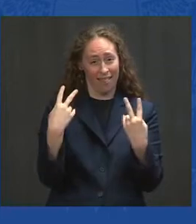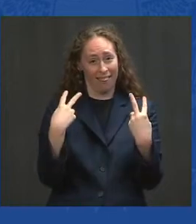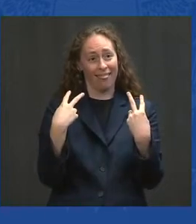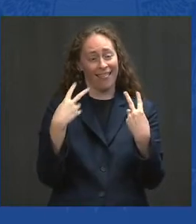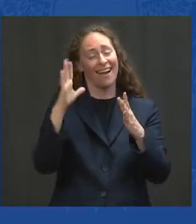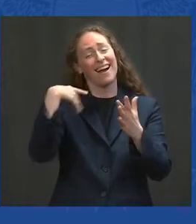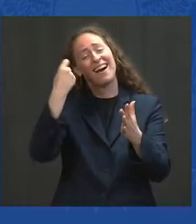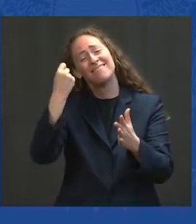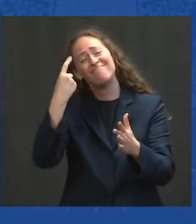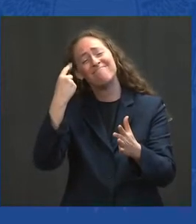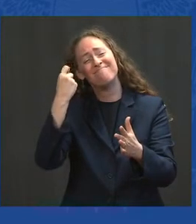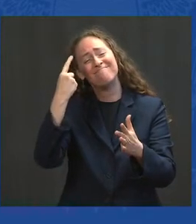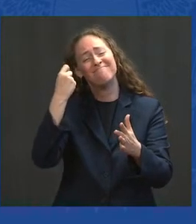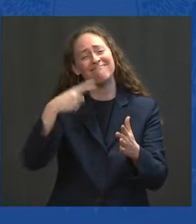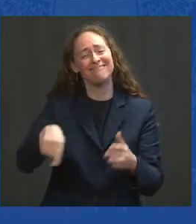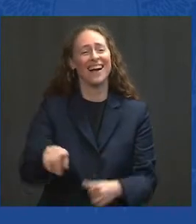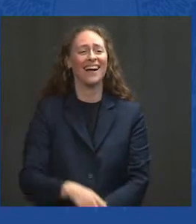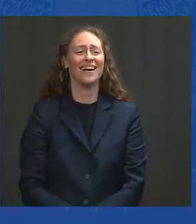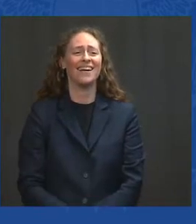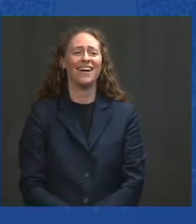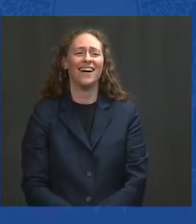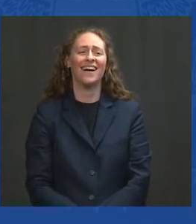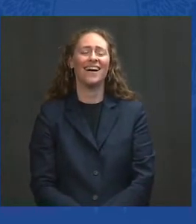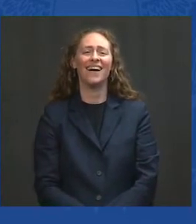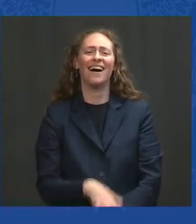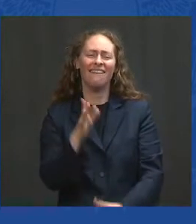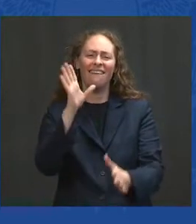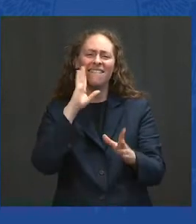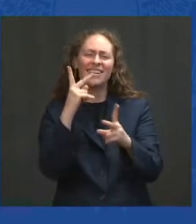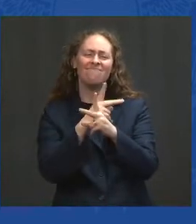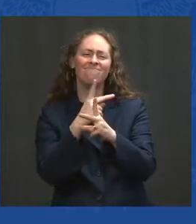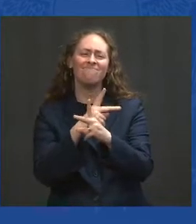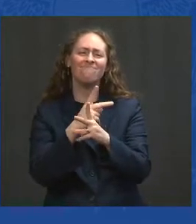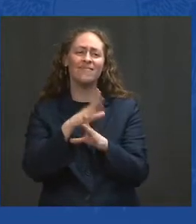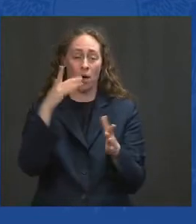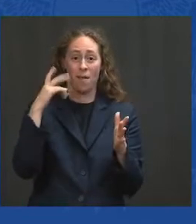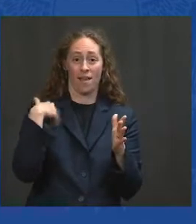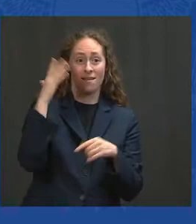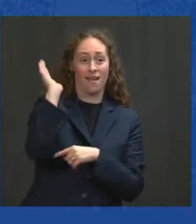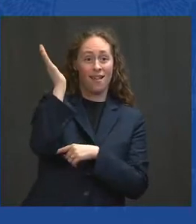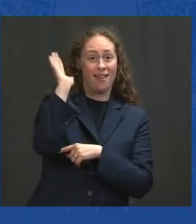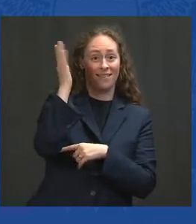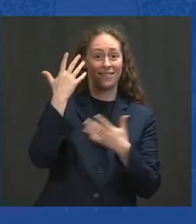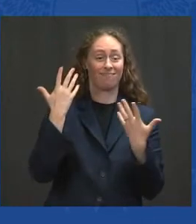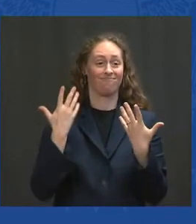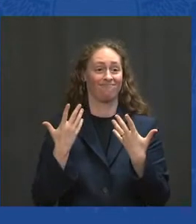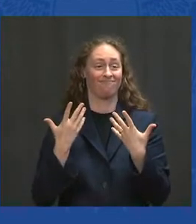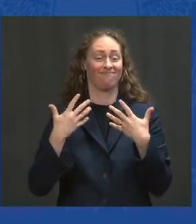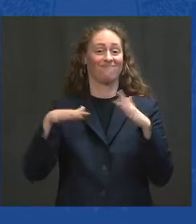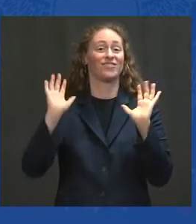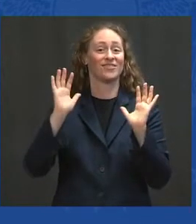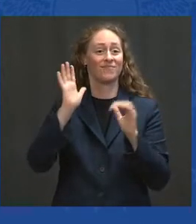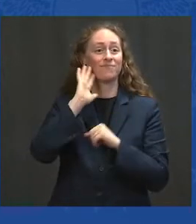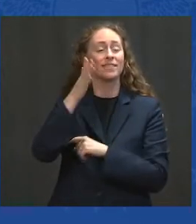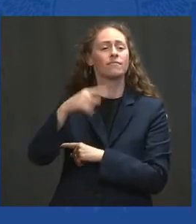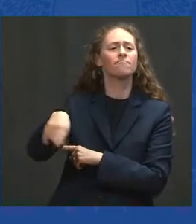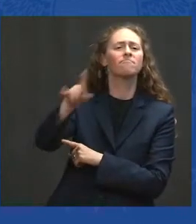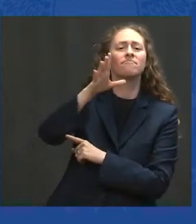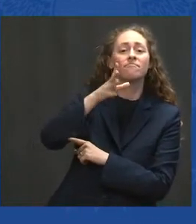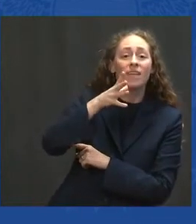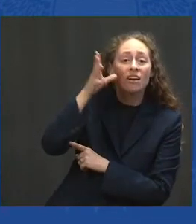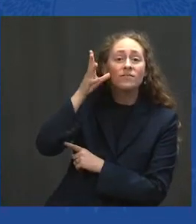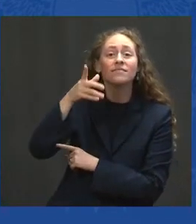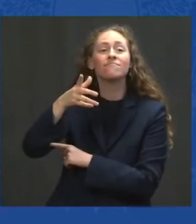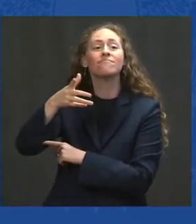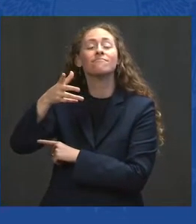tell you what, we ought to work something out here so that when this is over, your parents, your uncles, your aunts, whoever you're with,